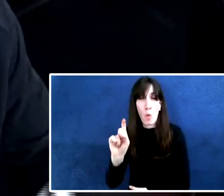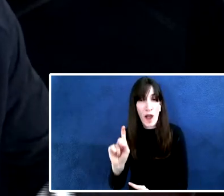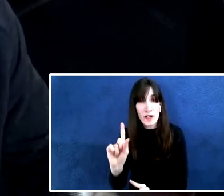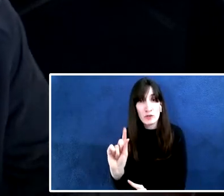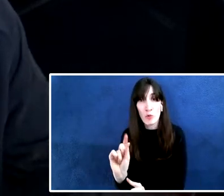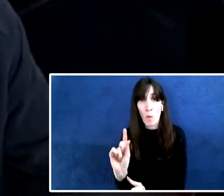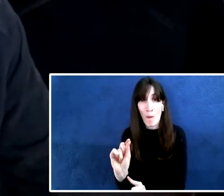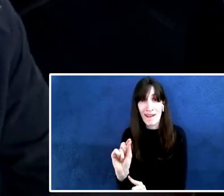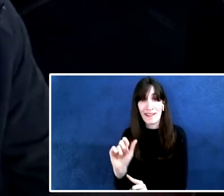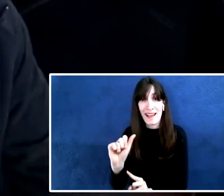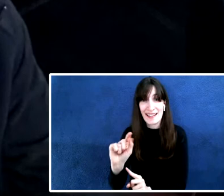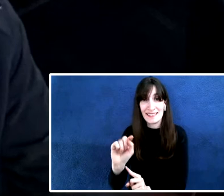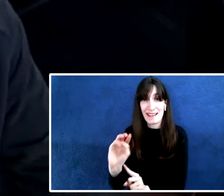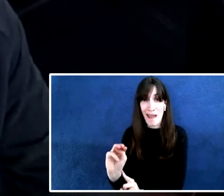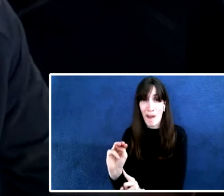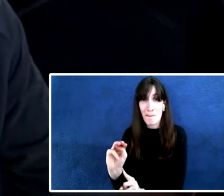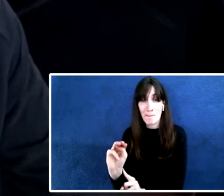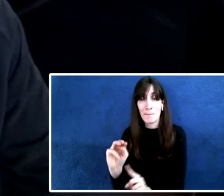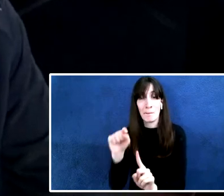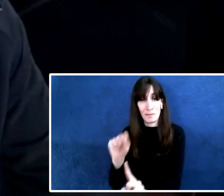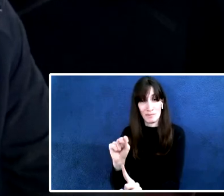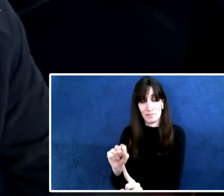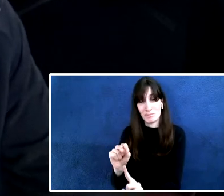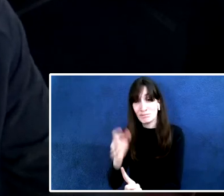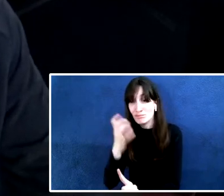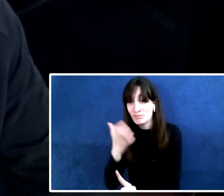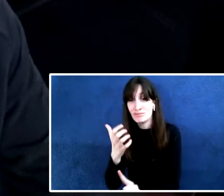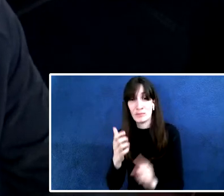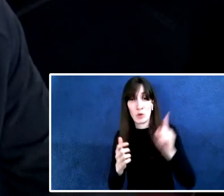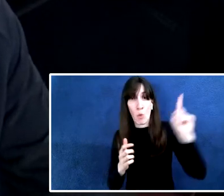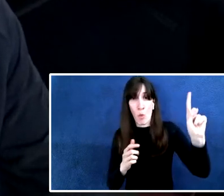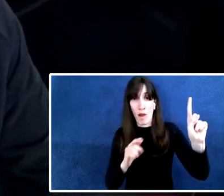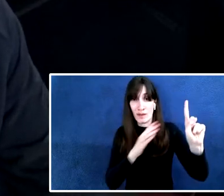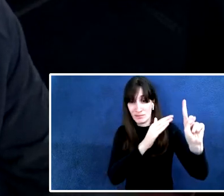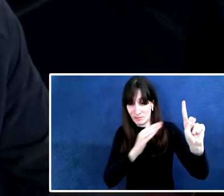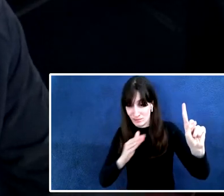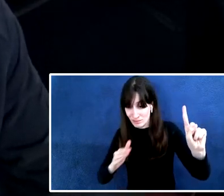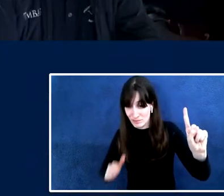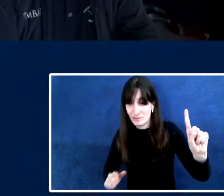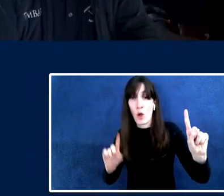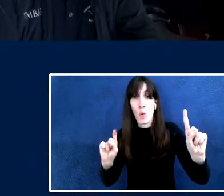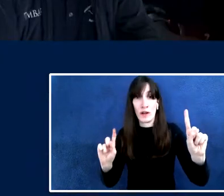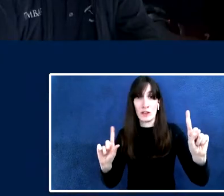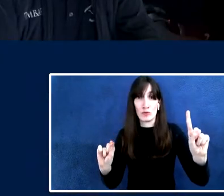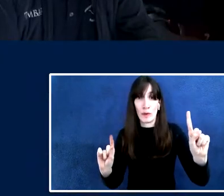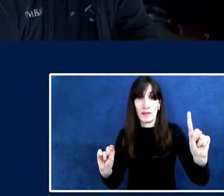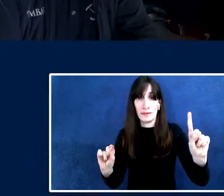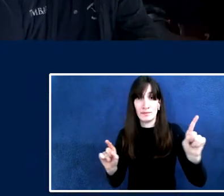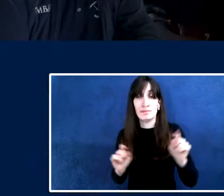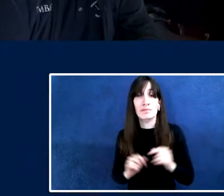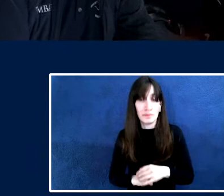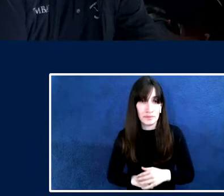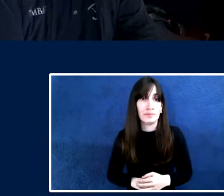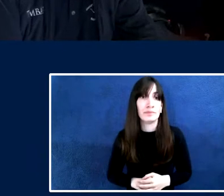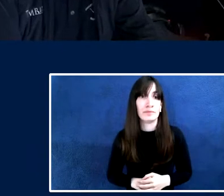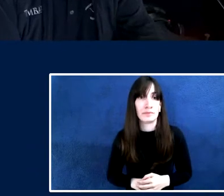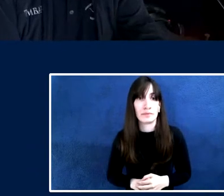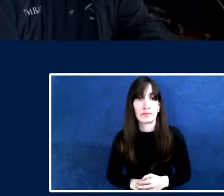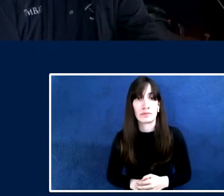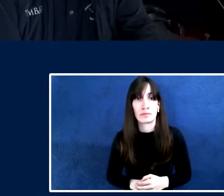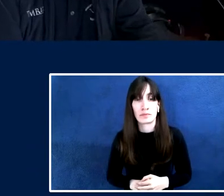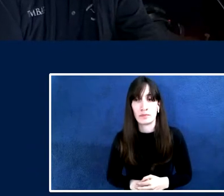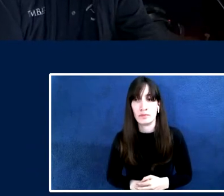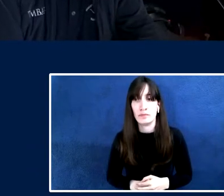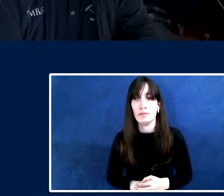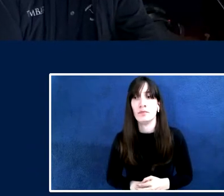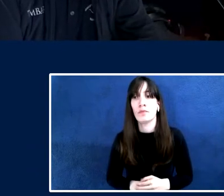that's lots of pressure compared to the one atmosphere we experience at the surface. 1,800 psi. Or in